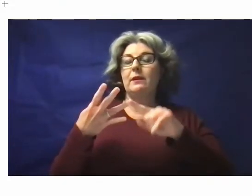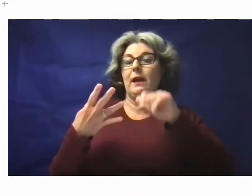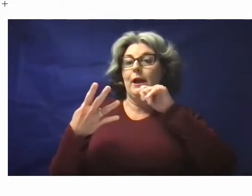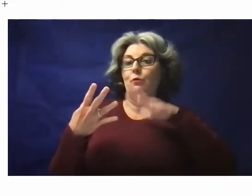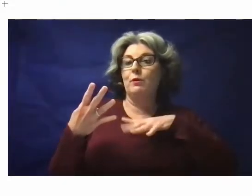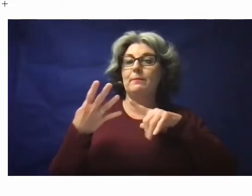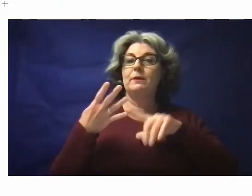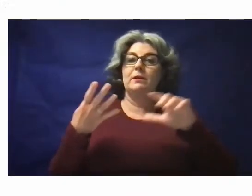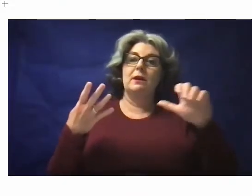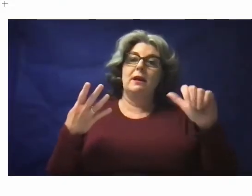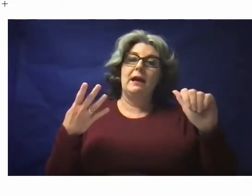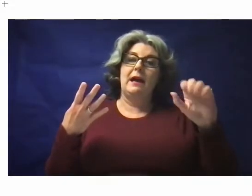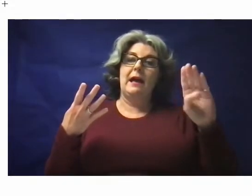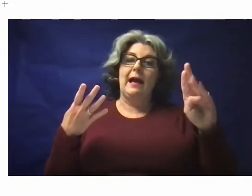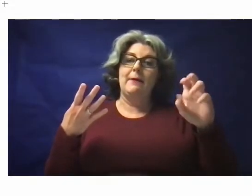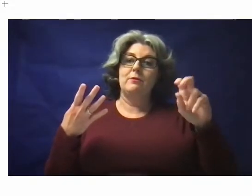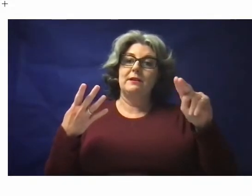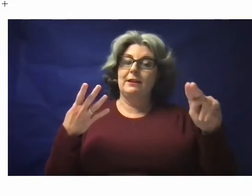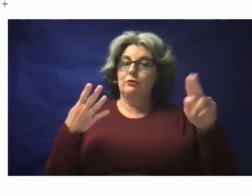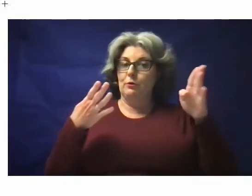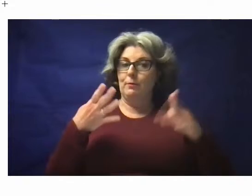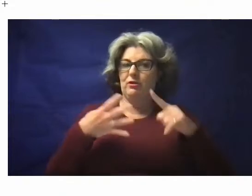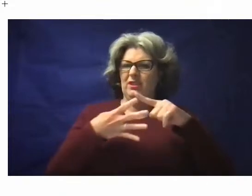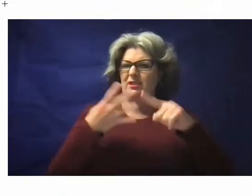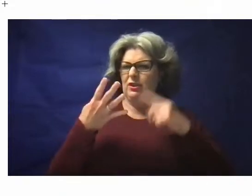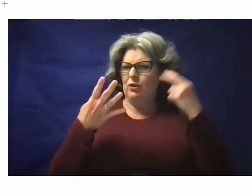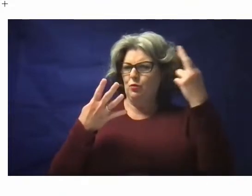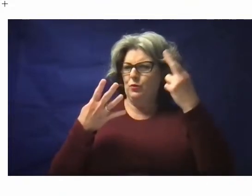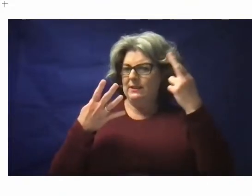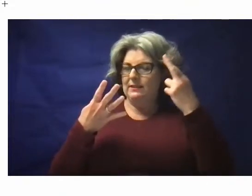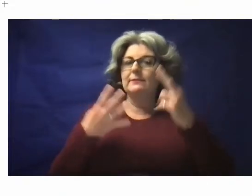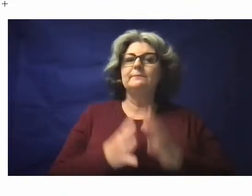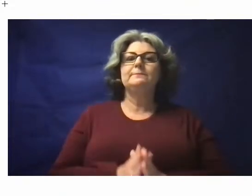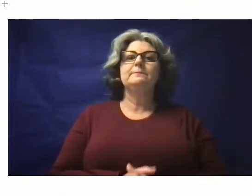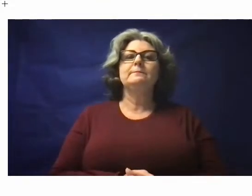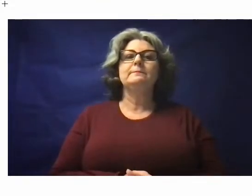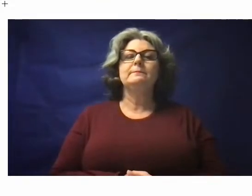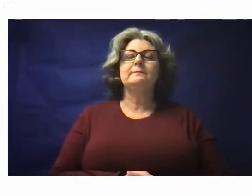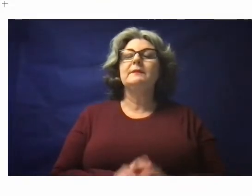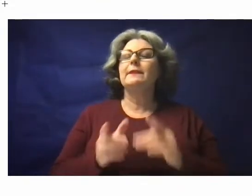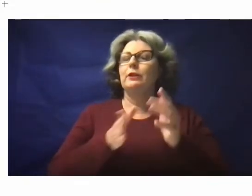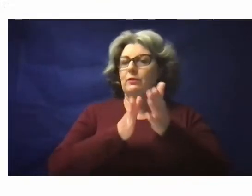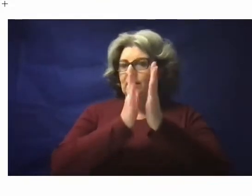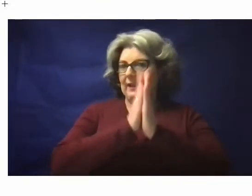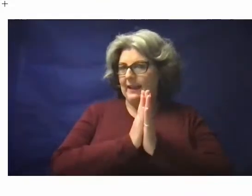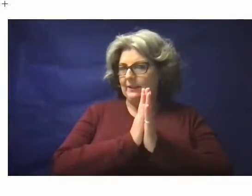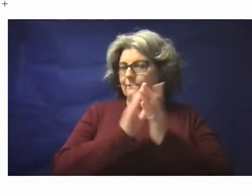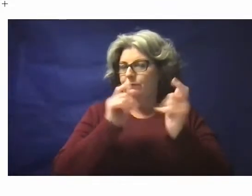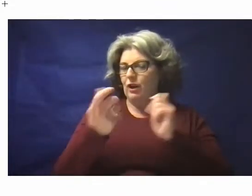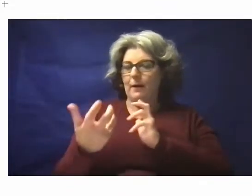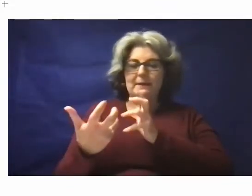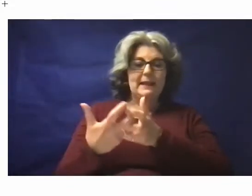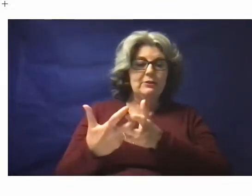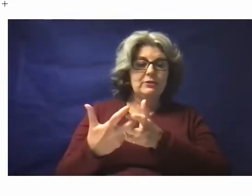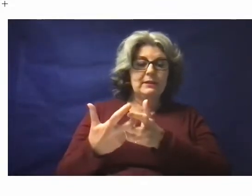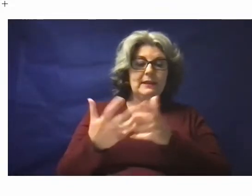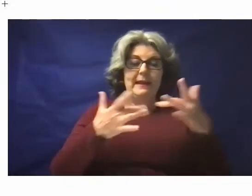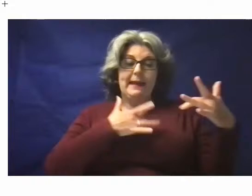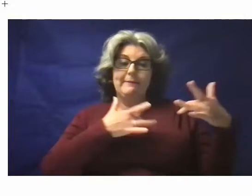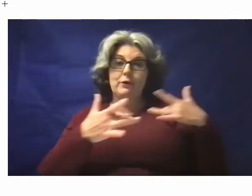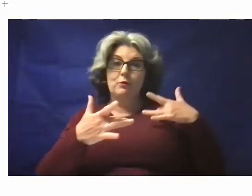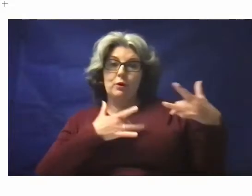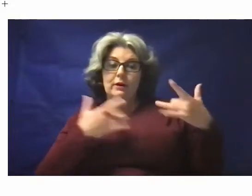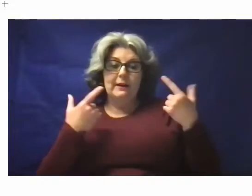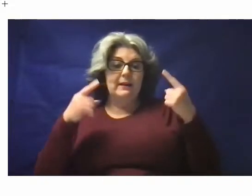So that piece isn't actually connected directly to the ability to ask for accommodation. So if you're worried you haven't declared that at